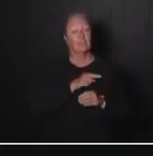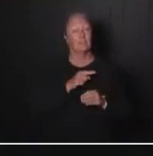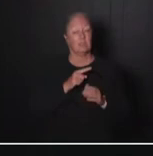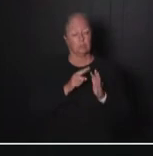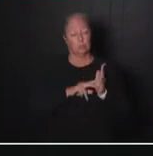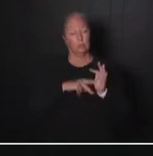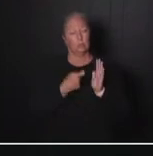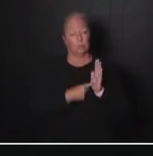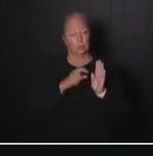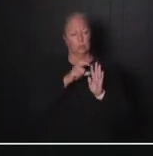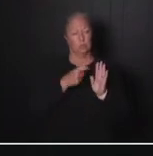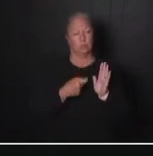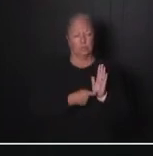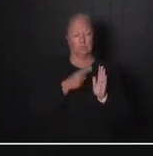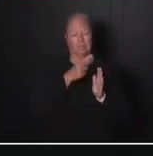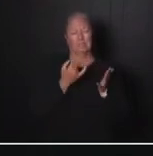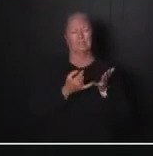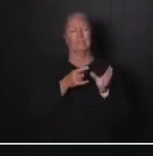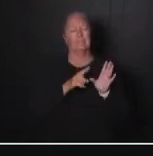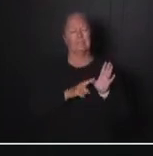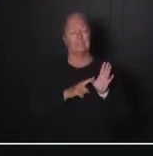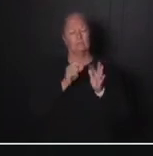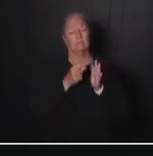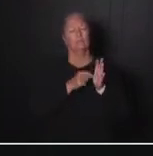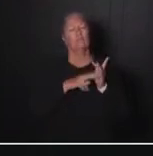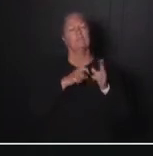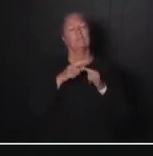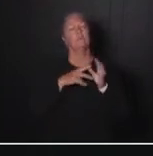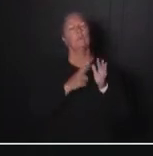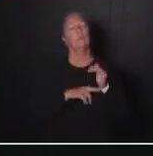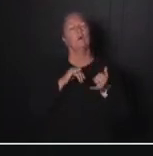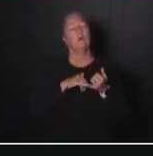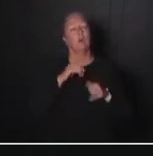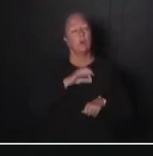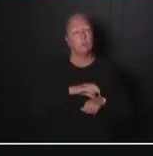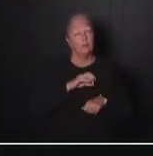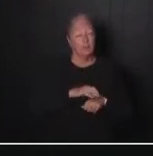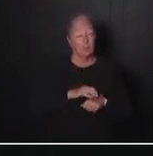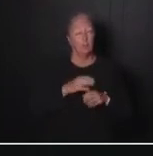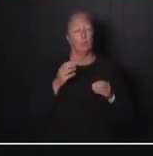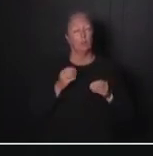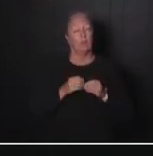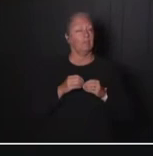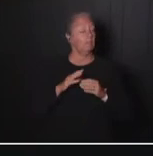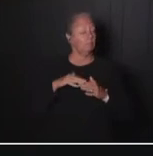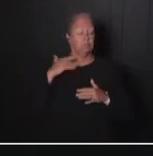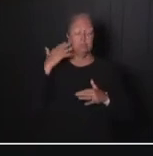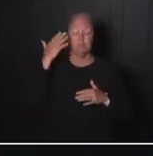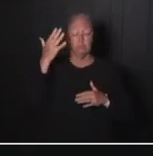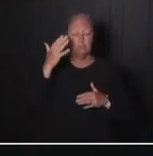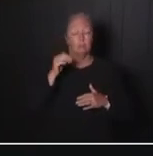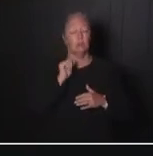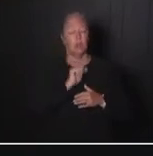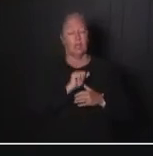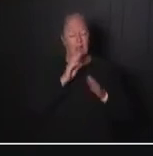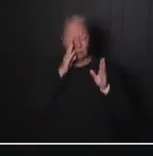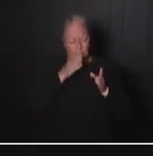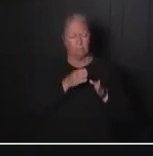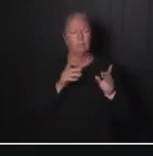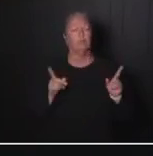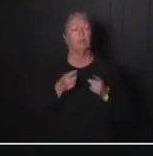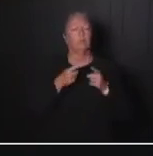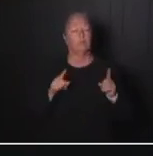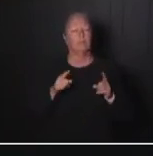junior doctor at Sydney's Prince of Wales Hospital to taking a huge leap to prioritising her music and now has